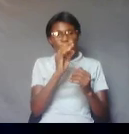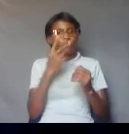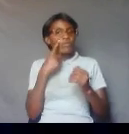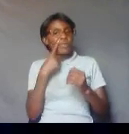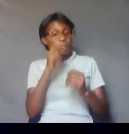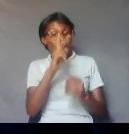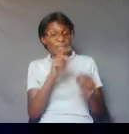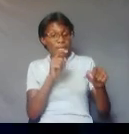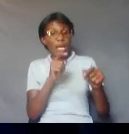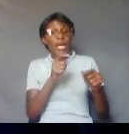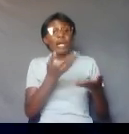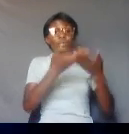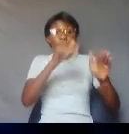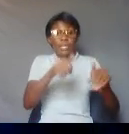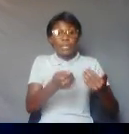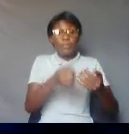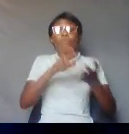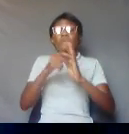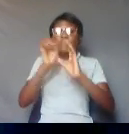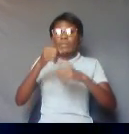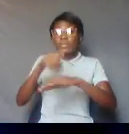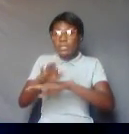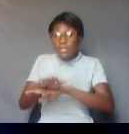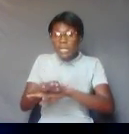moving from the place of uh,